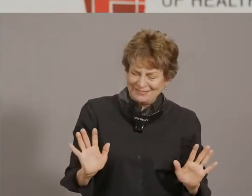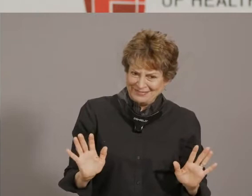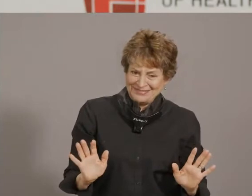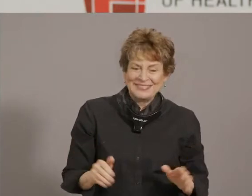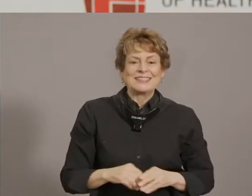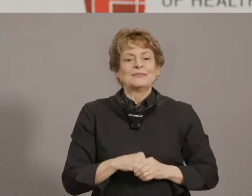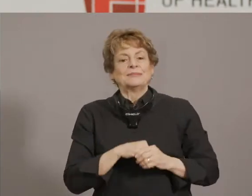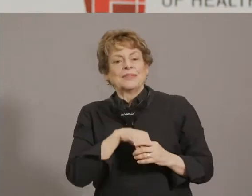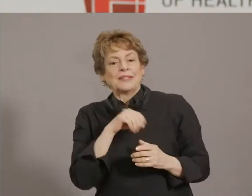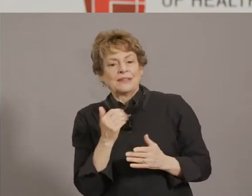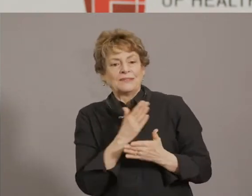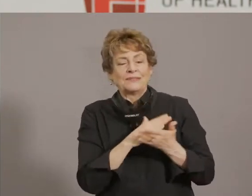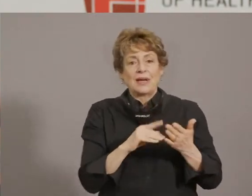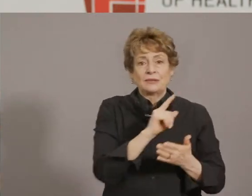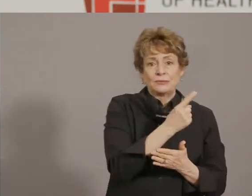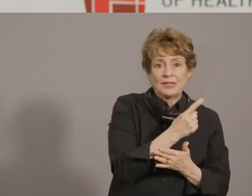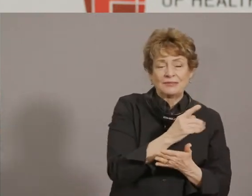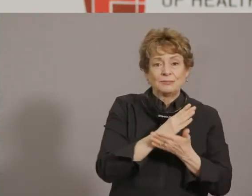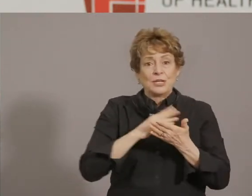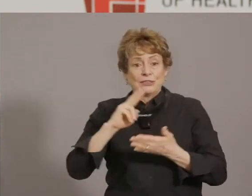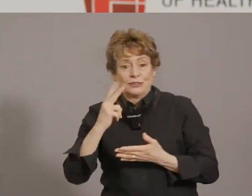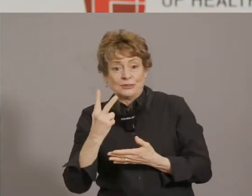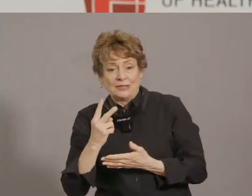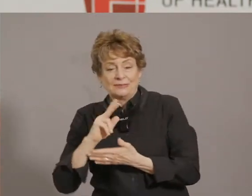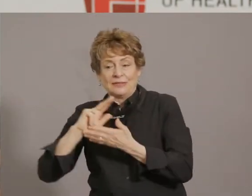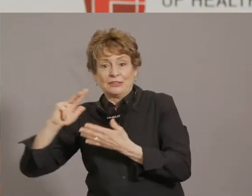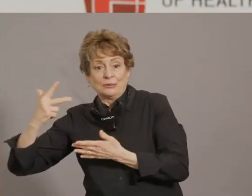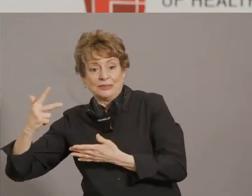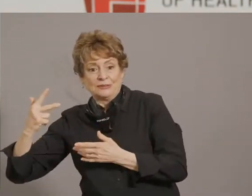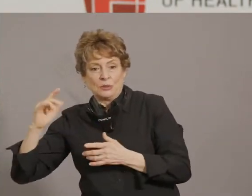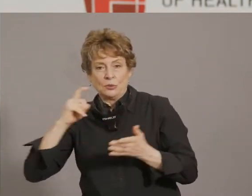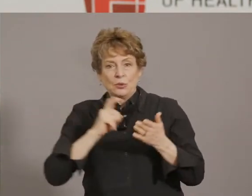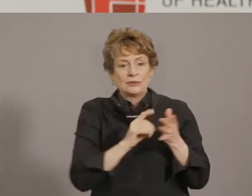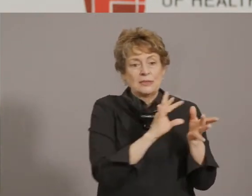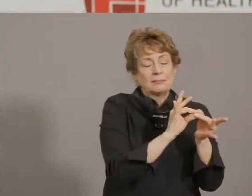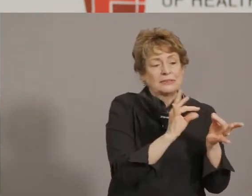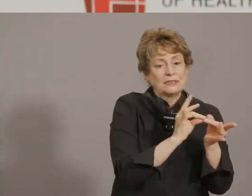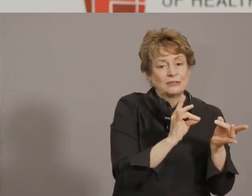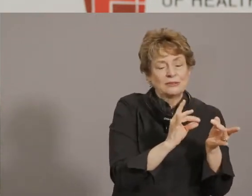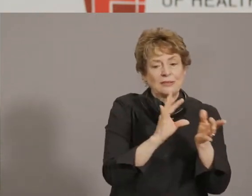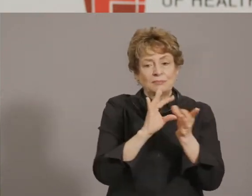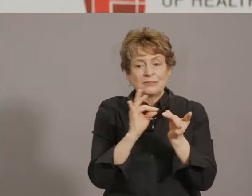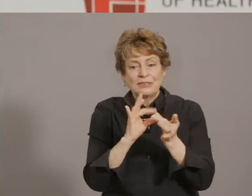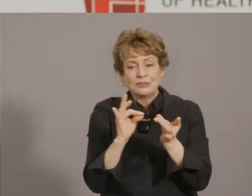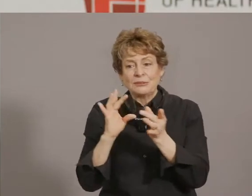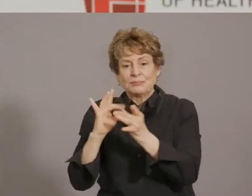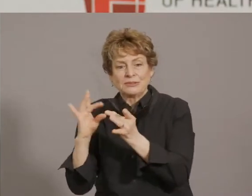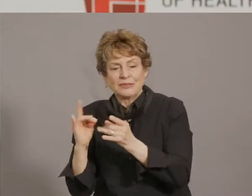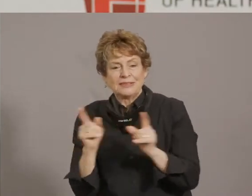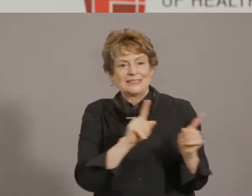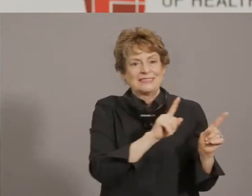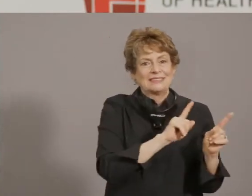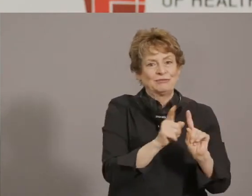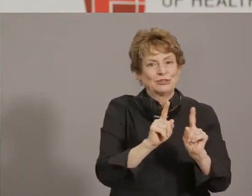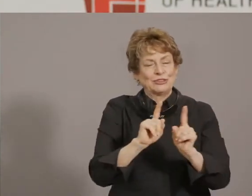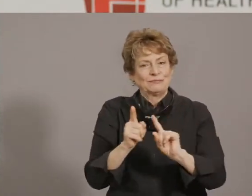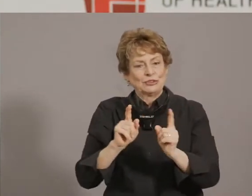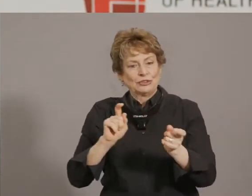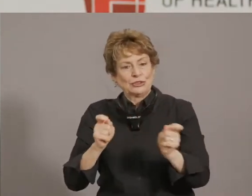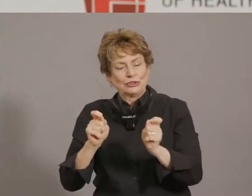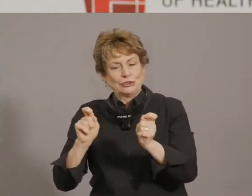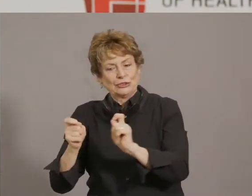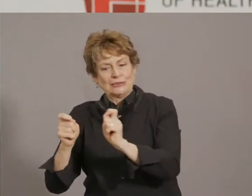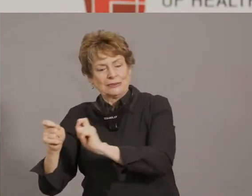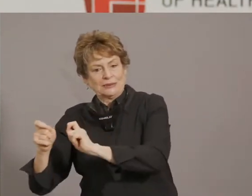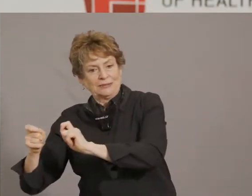see more messaging about communication as vaccine becomes more plentiful. Because right now it's just